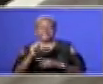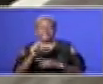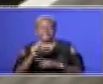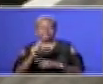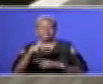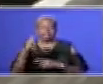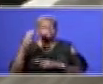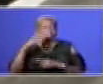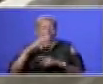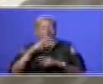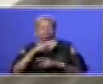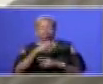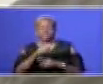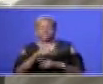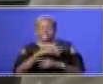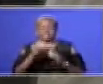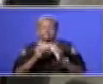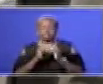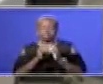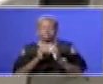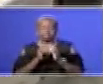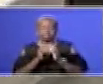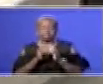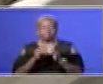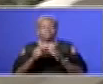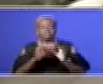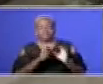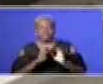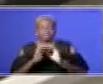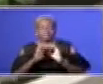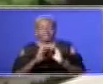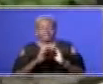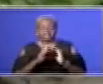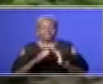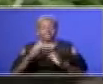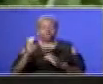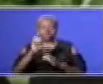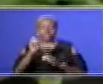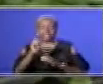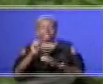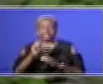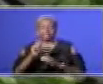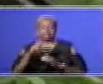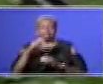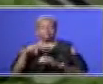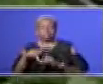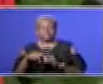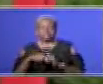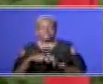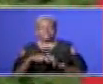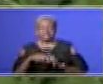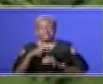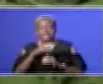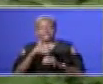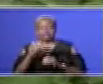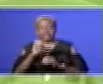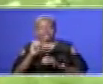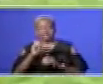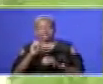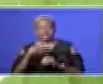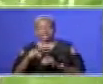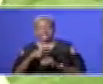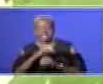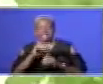microgreens, and more. The company promotes organic protein, minimal environmental impact, organic pesticides, and